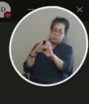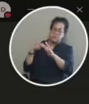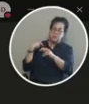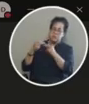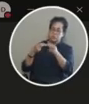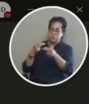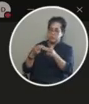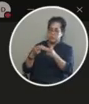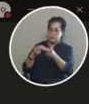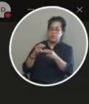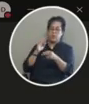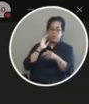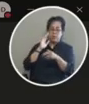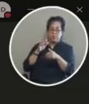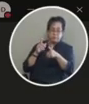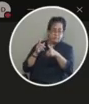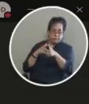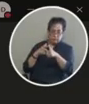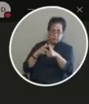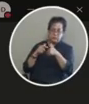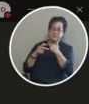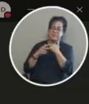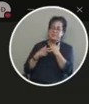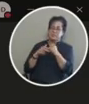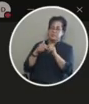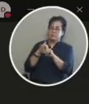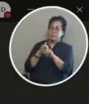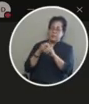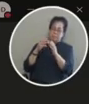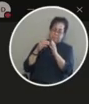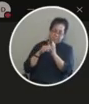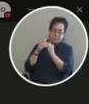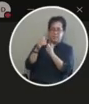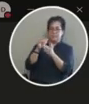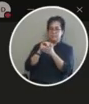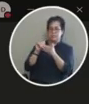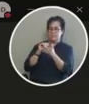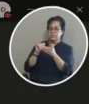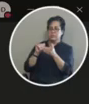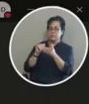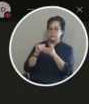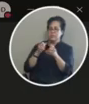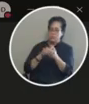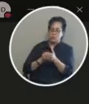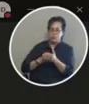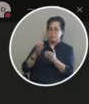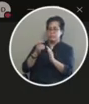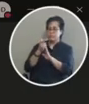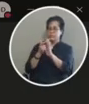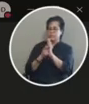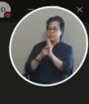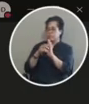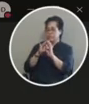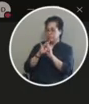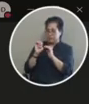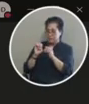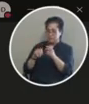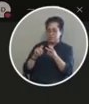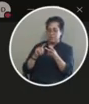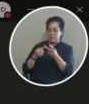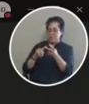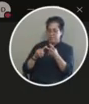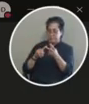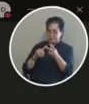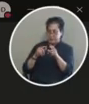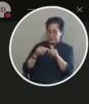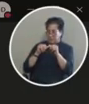immediately do what? First, you would save yourself millions of dollars in wasteful legal fees pursuing a